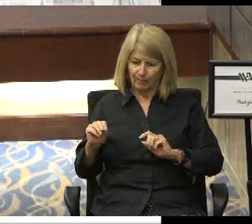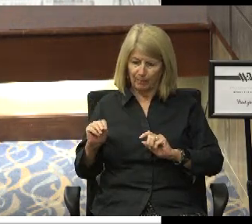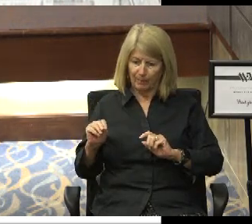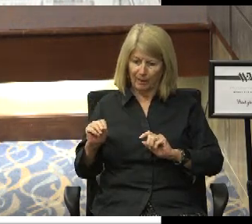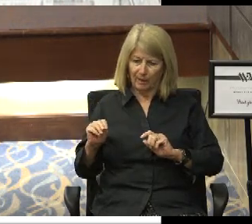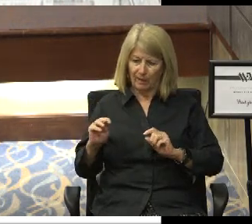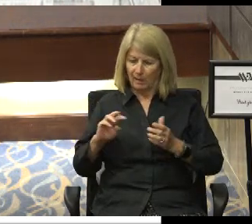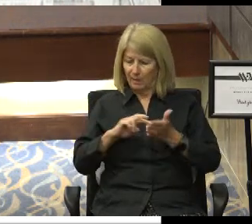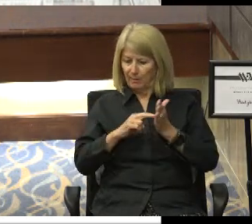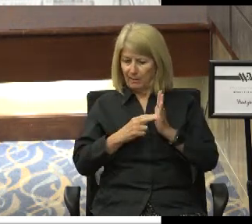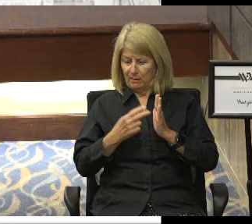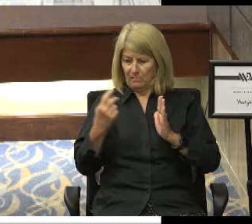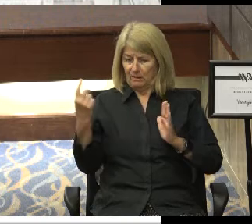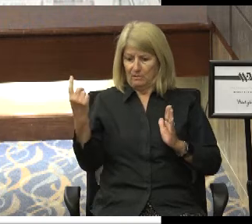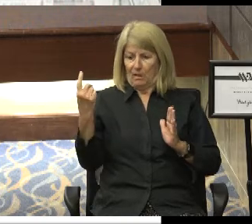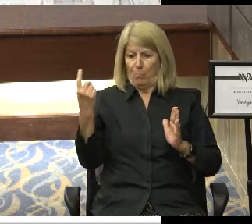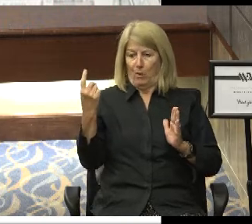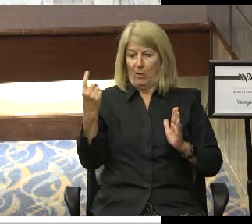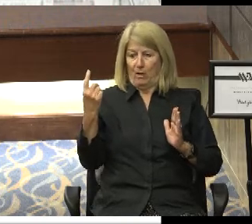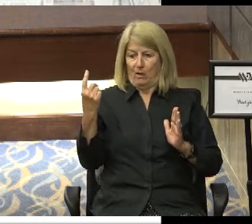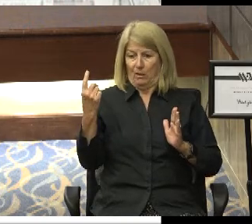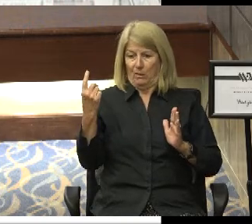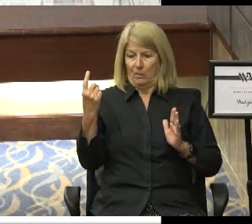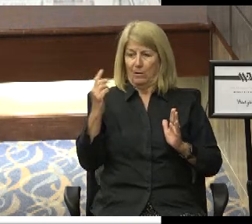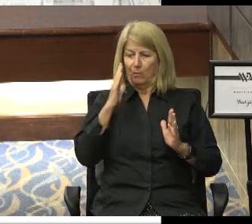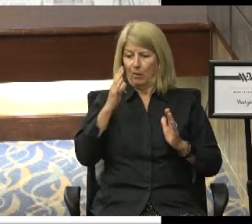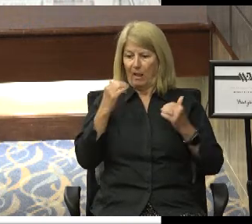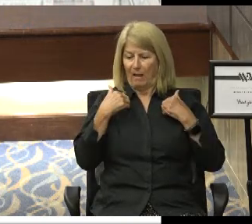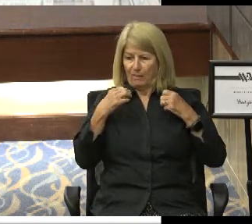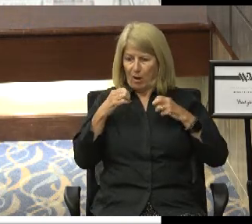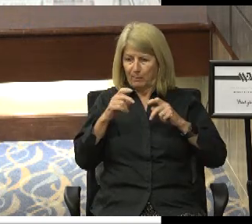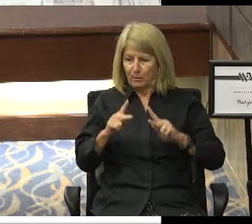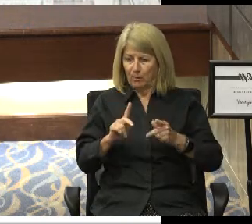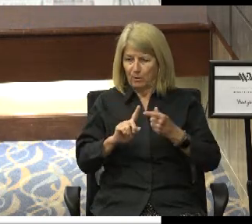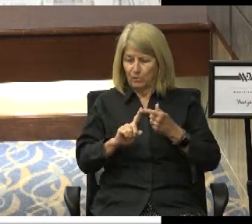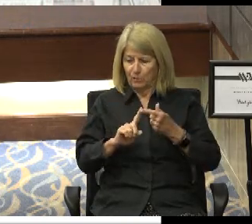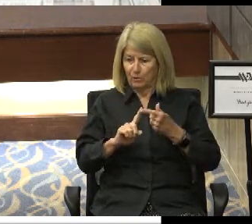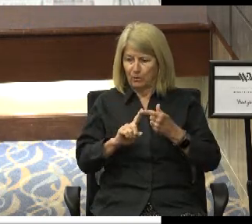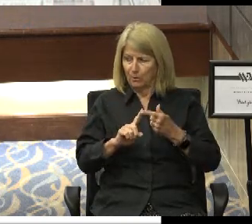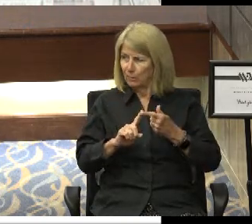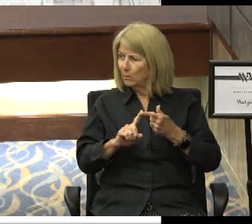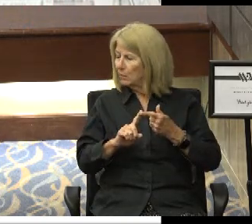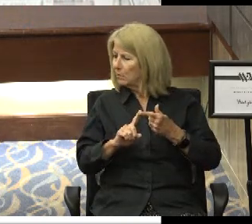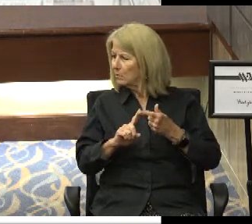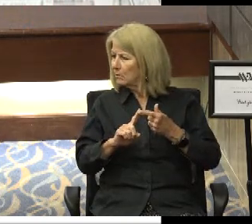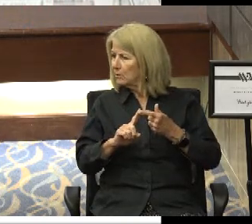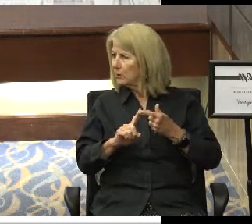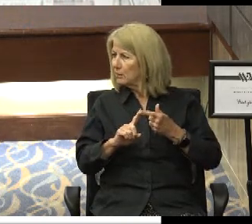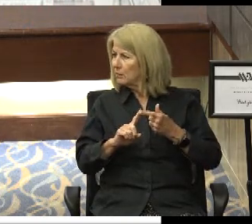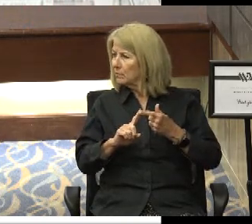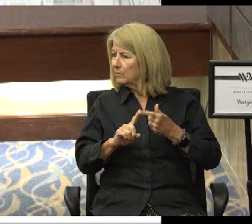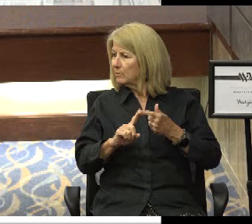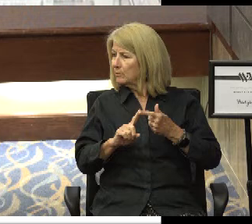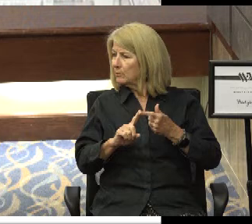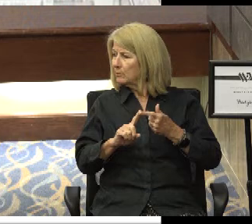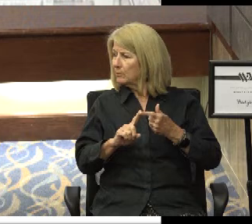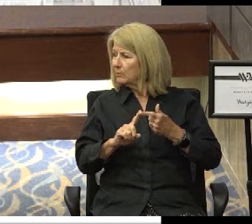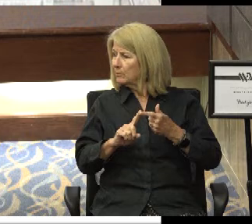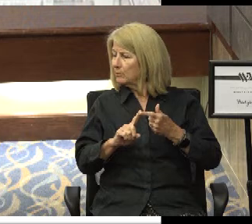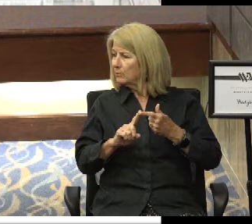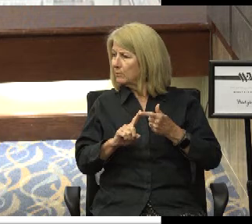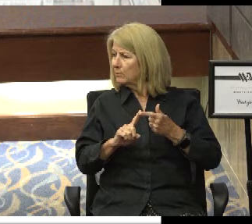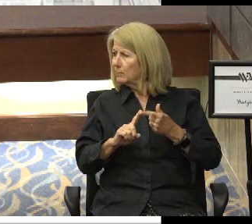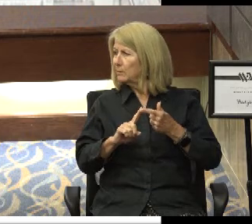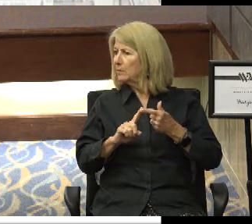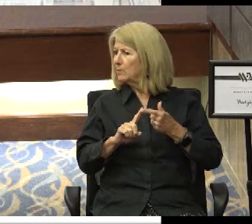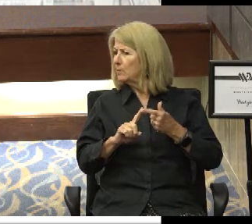I'm sure somewhere there would be an opportunity to perhaps pay some homage to